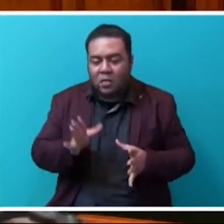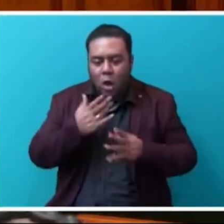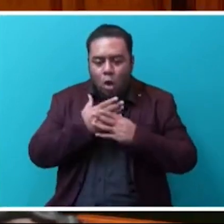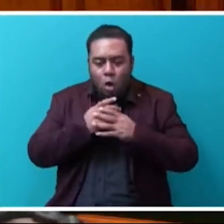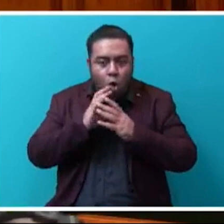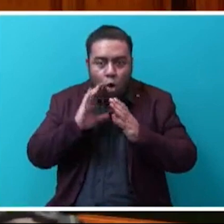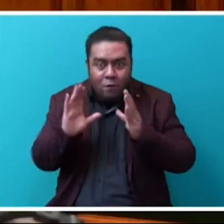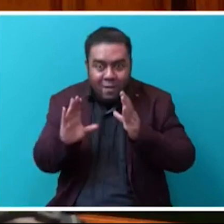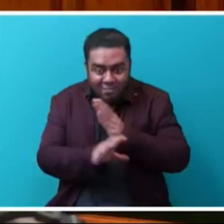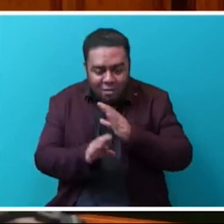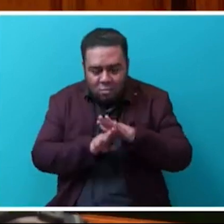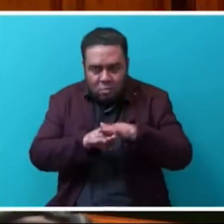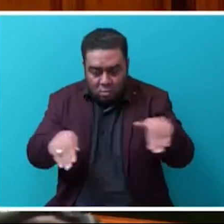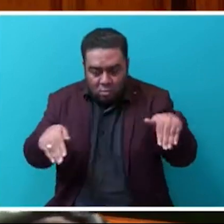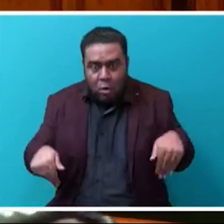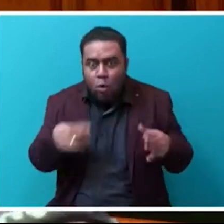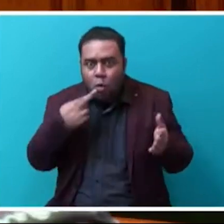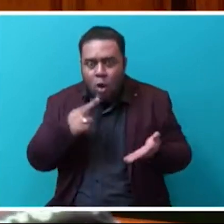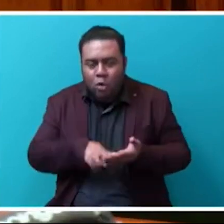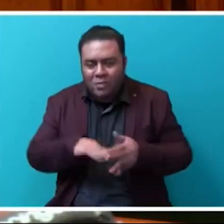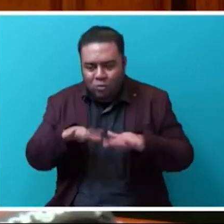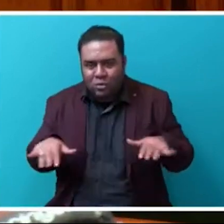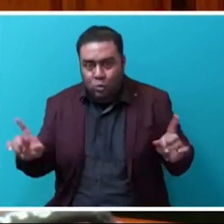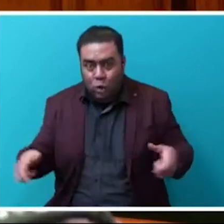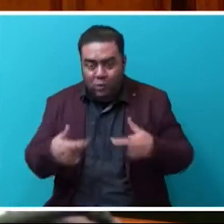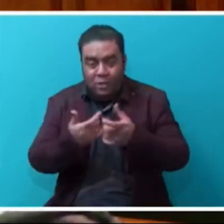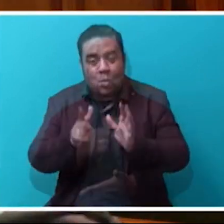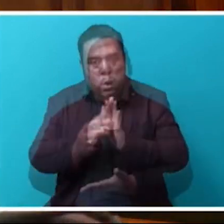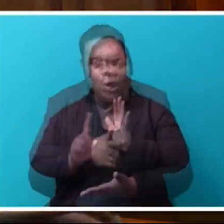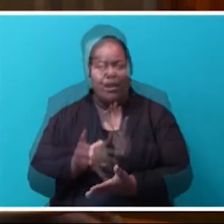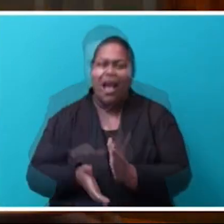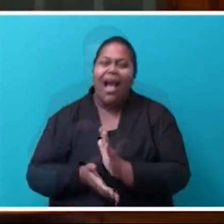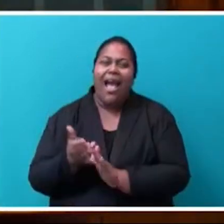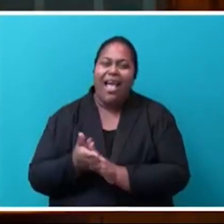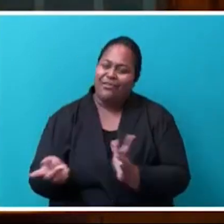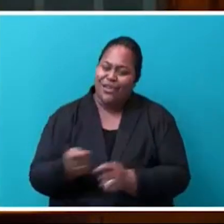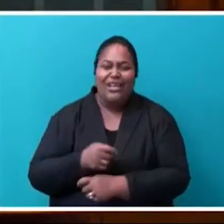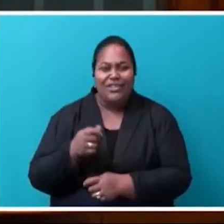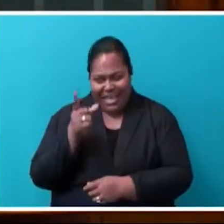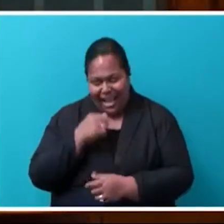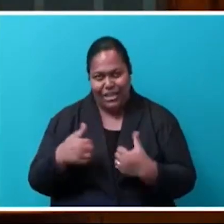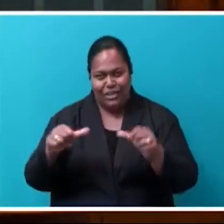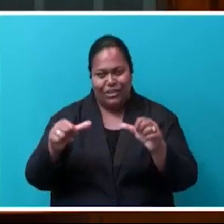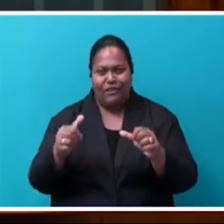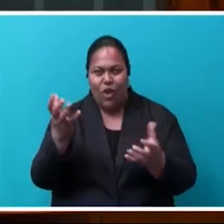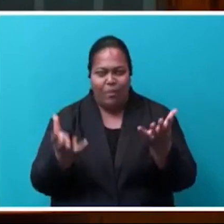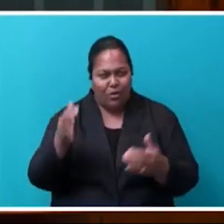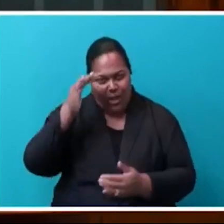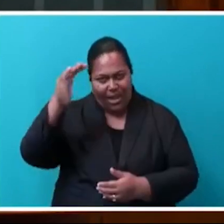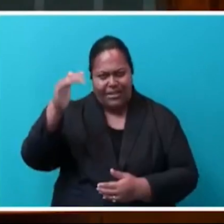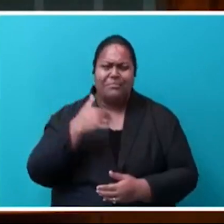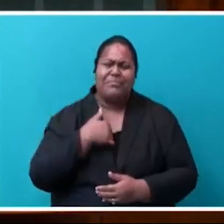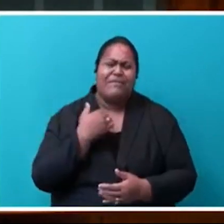confidentiality of records related to children in conflict with this law is maintained. Mr. Speaker, sir, I'm very grateful in terms